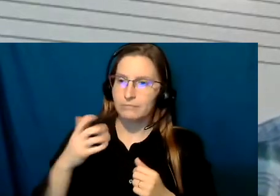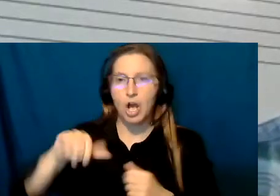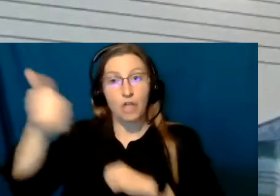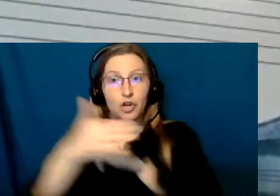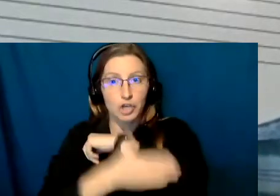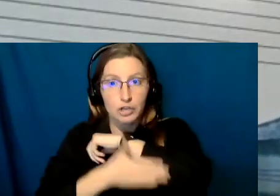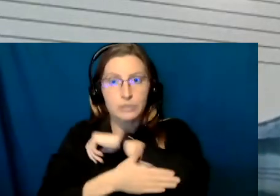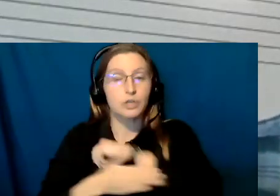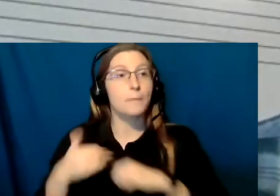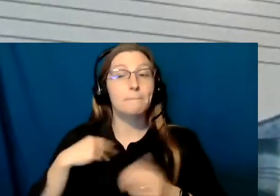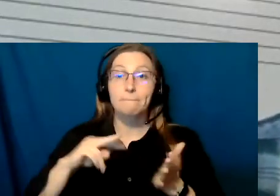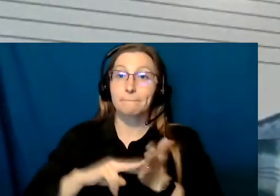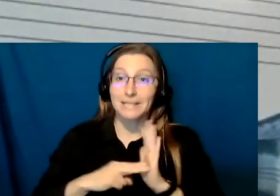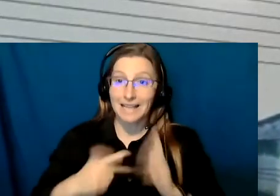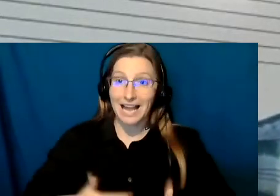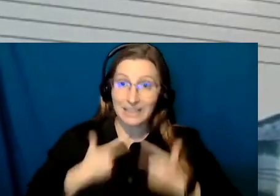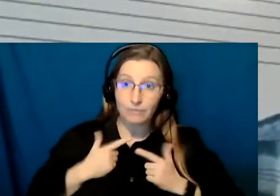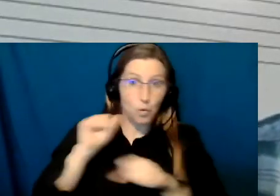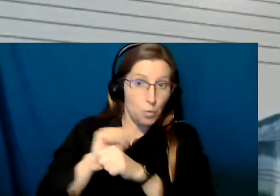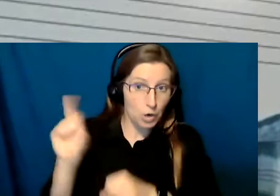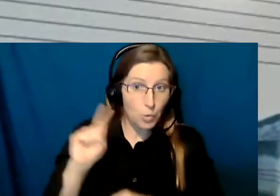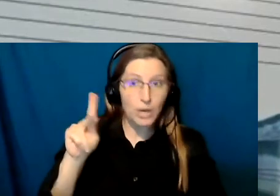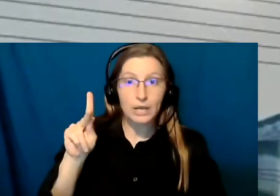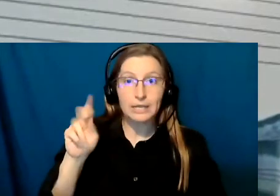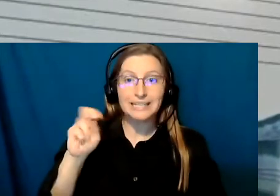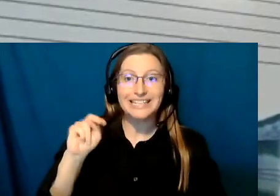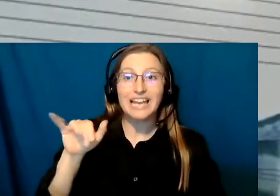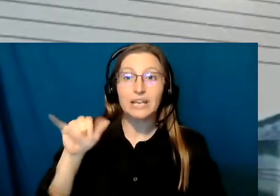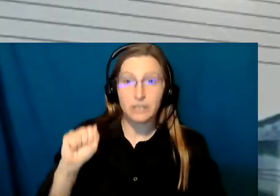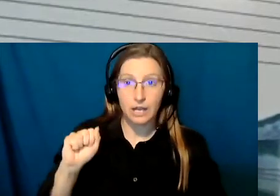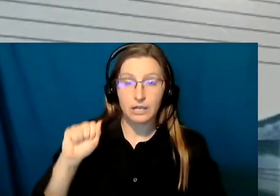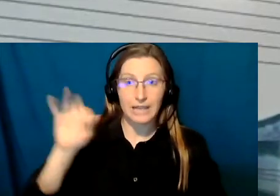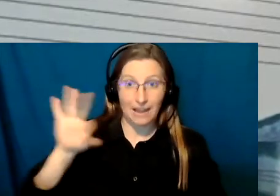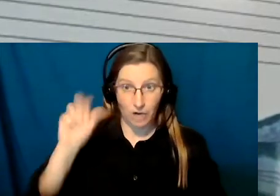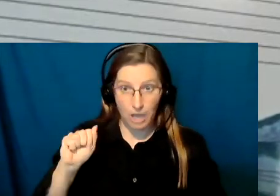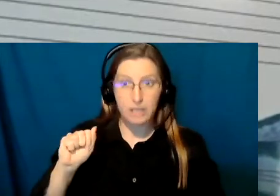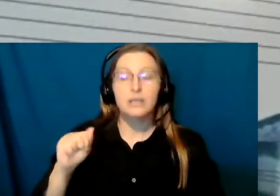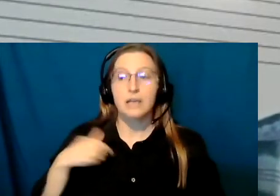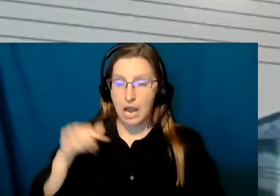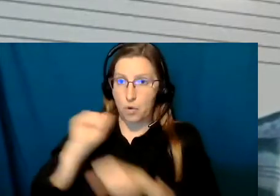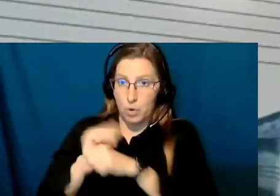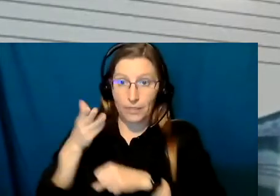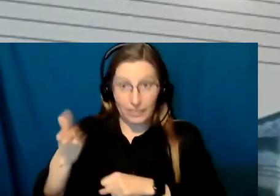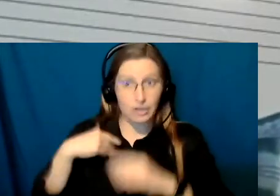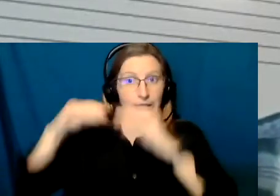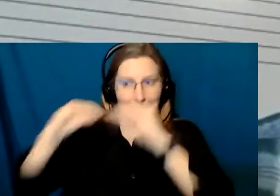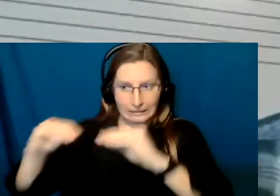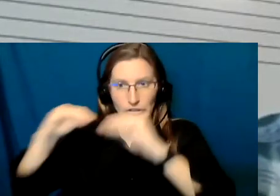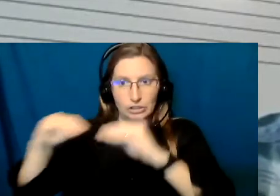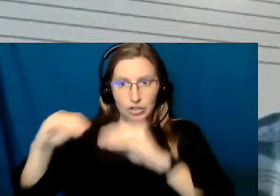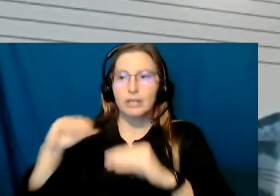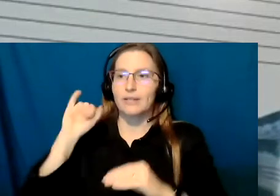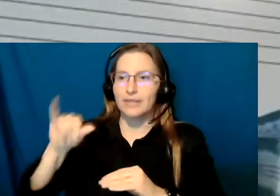I lived and worked in Kenya for 3 years, where I worked as a teacher there. And that was my